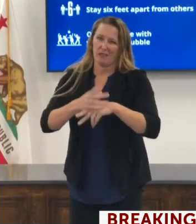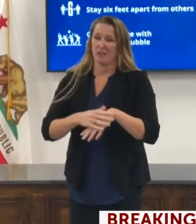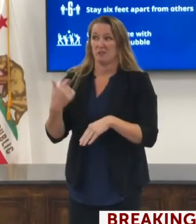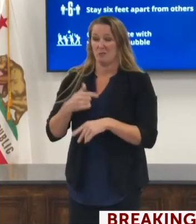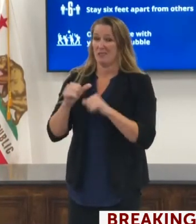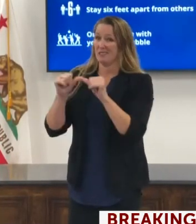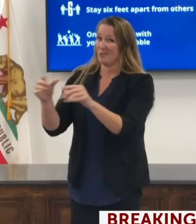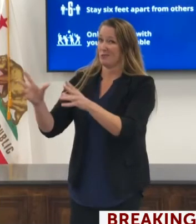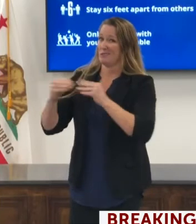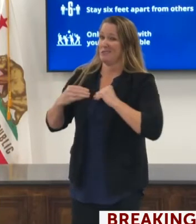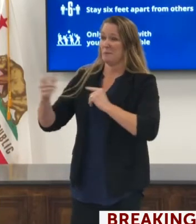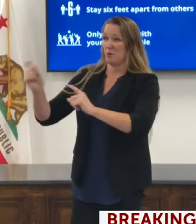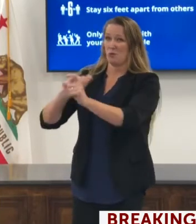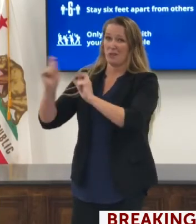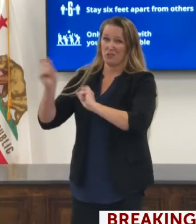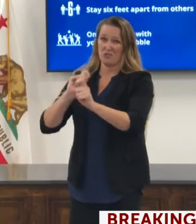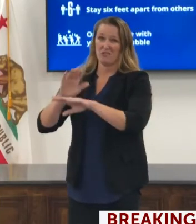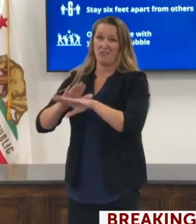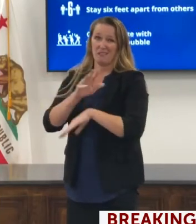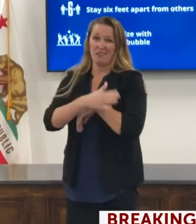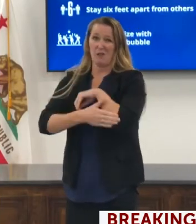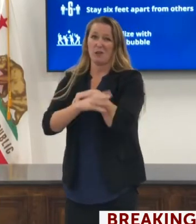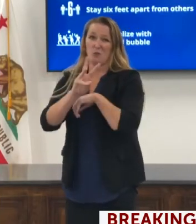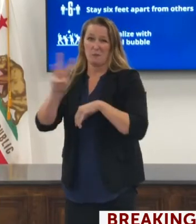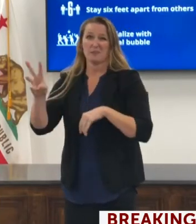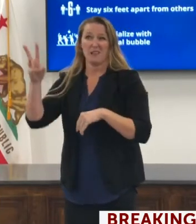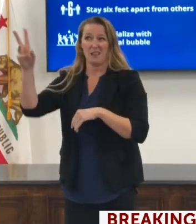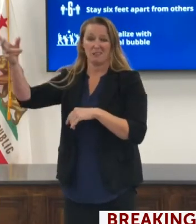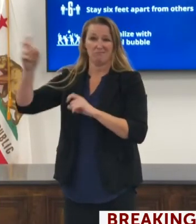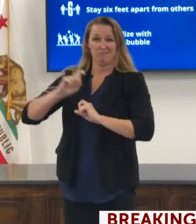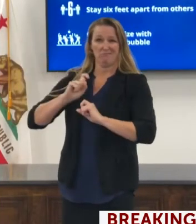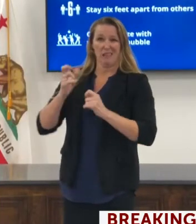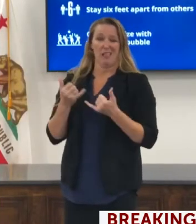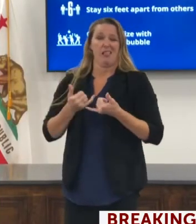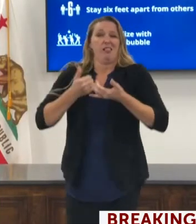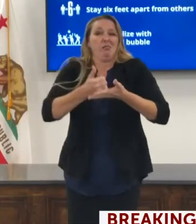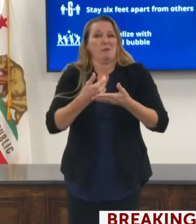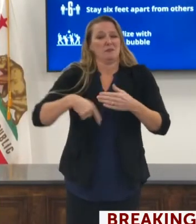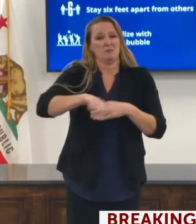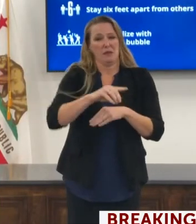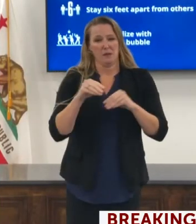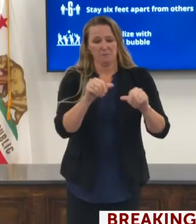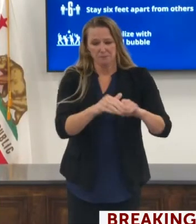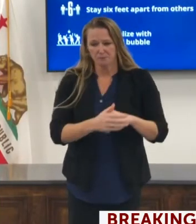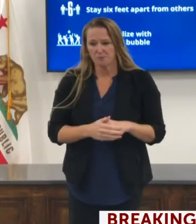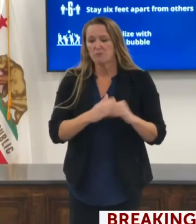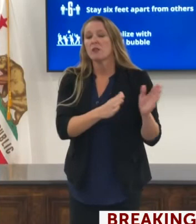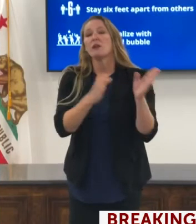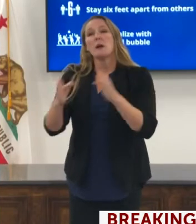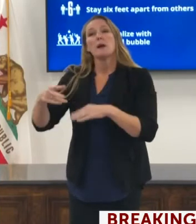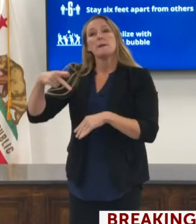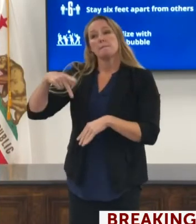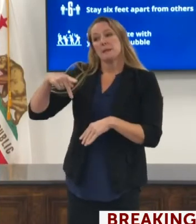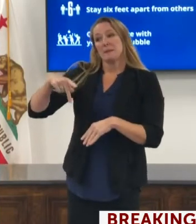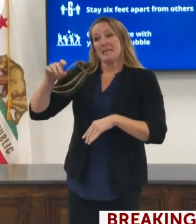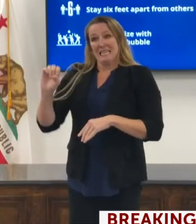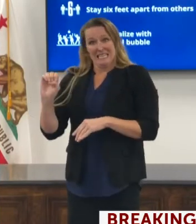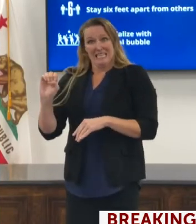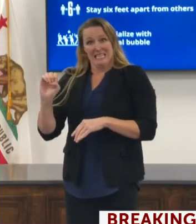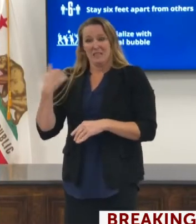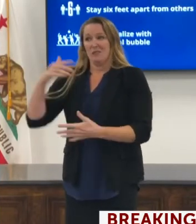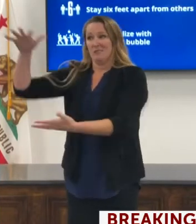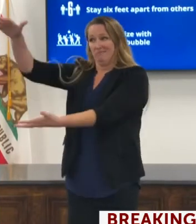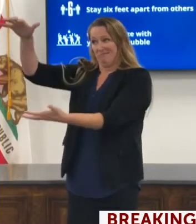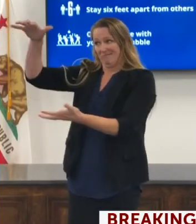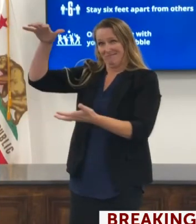mitigation. As far as protective equipment and actions, additional shipments are being received this week and distributed to all